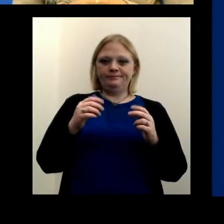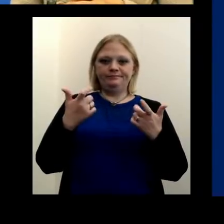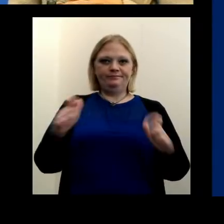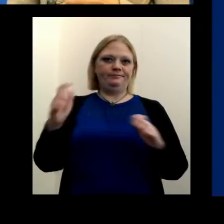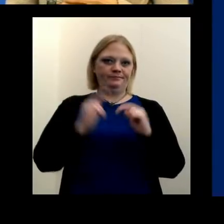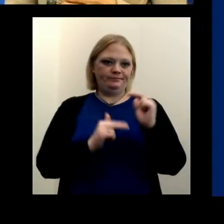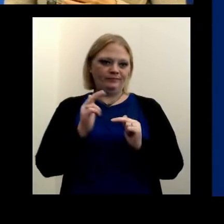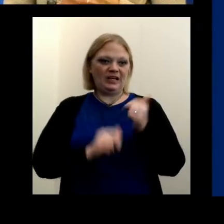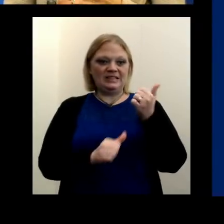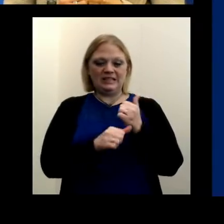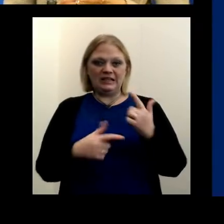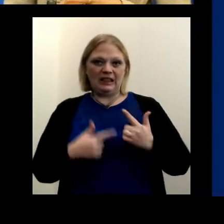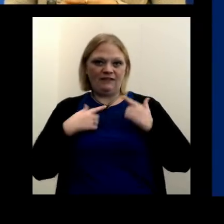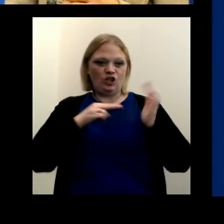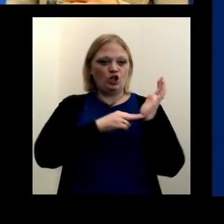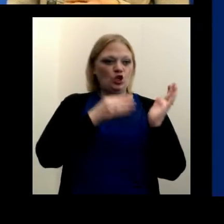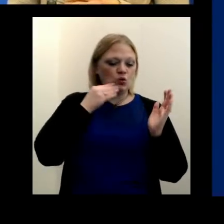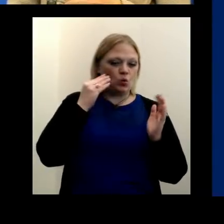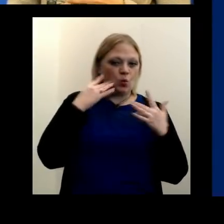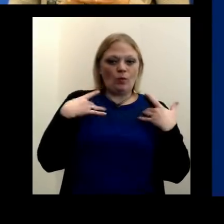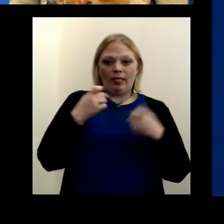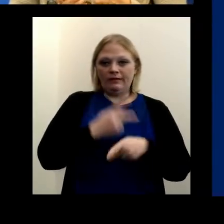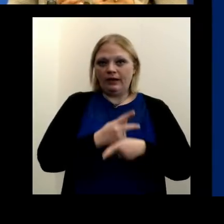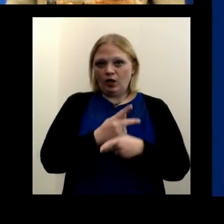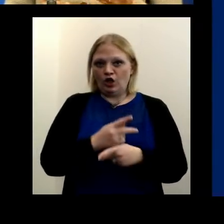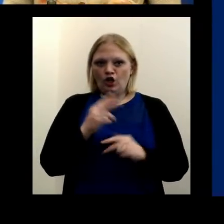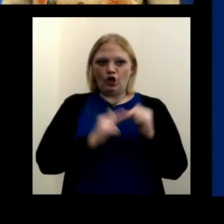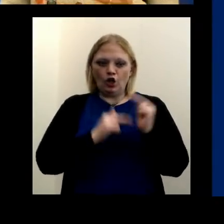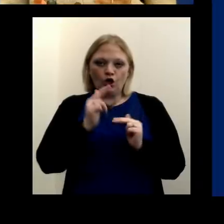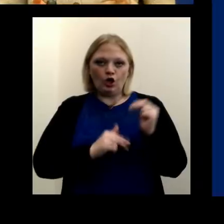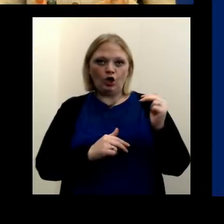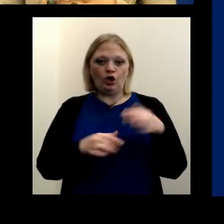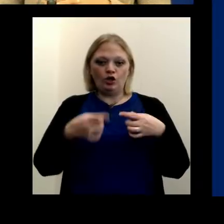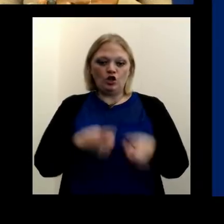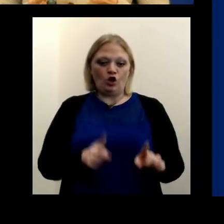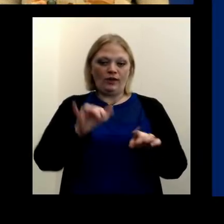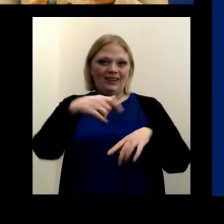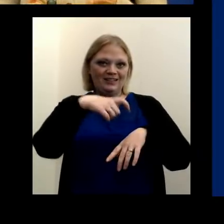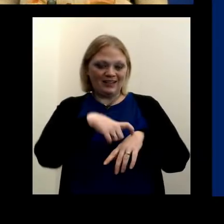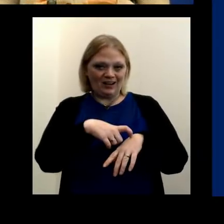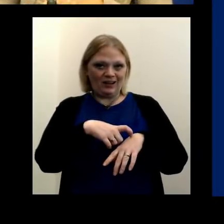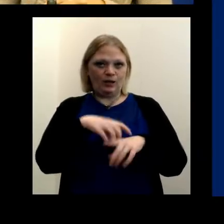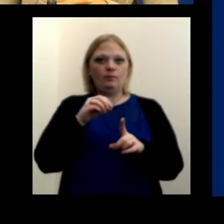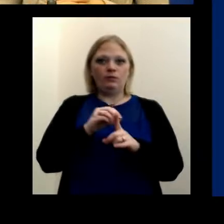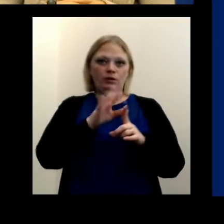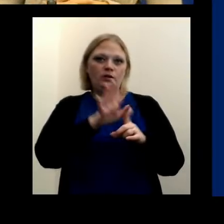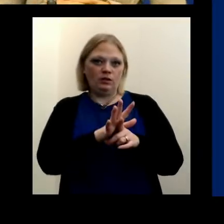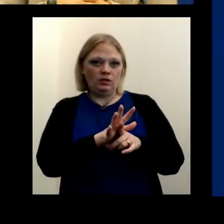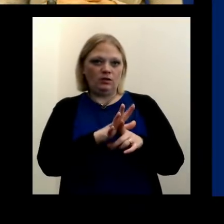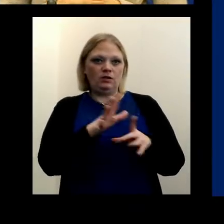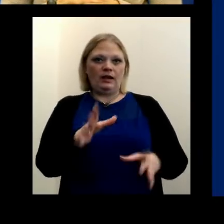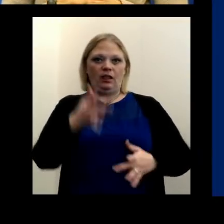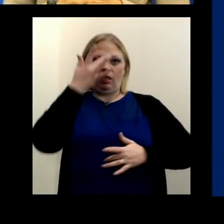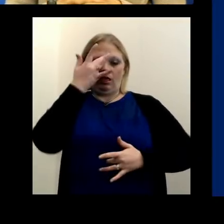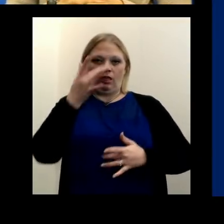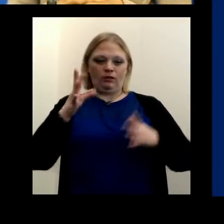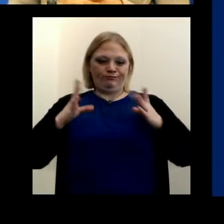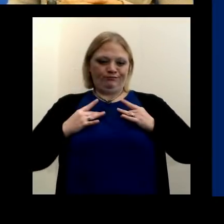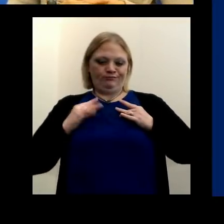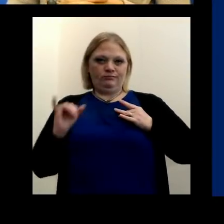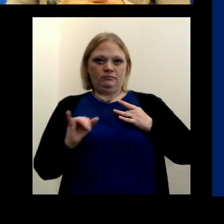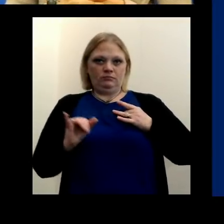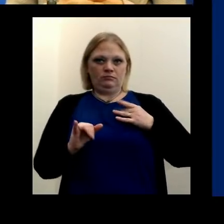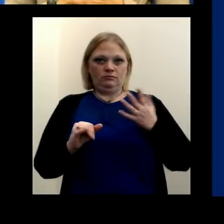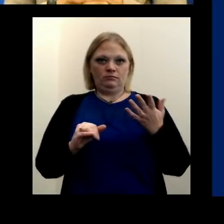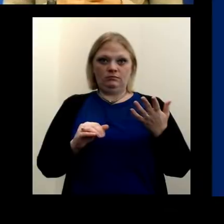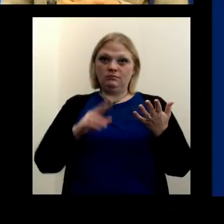assisted living facilities, healthcare facilities, during the time that they could have become exposed and infected. So that just